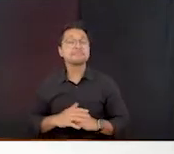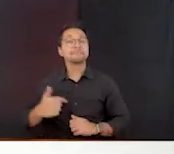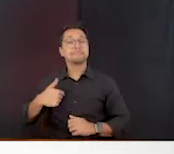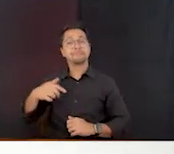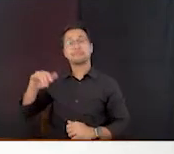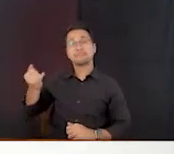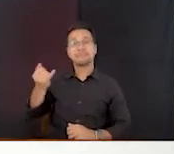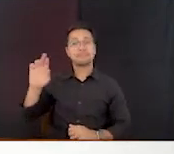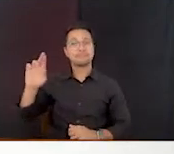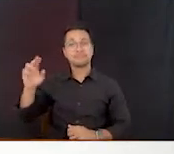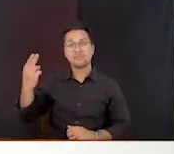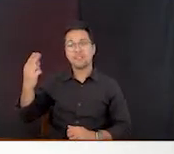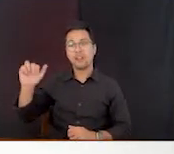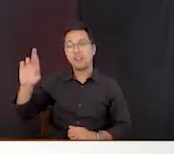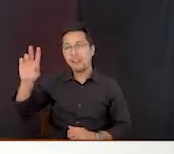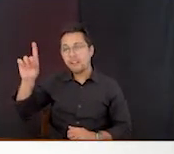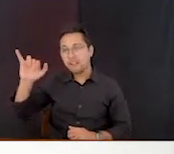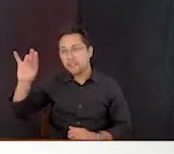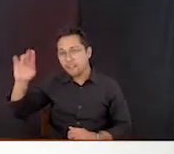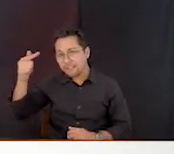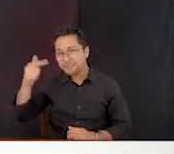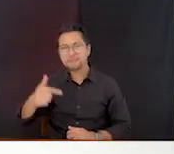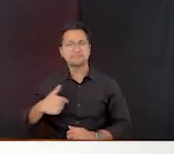All right, welcome everyone to